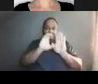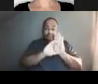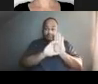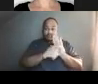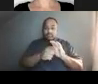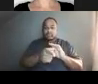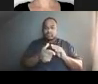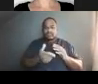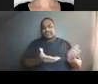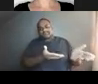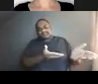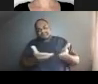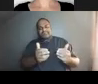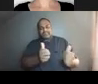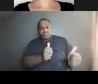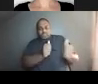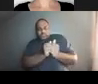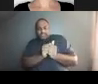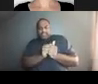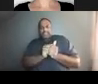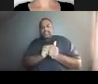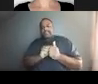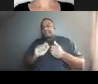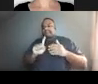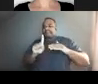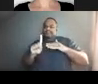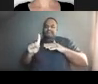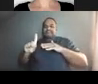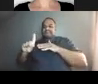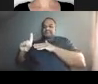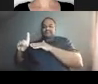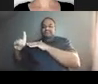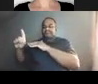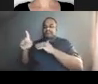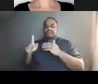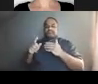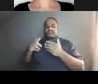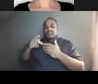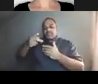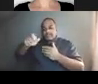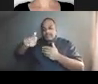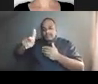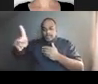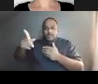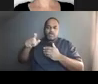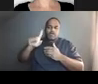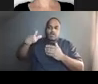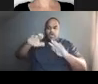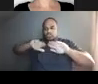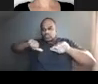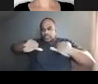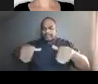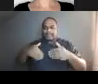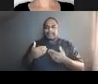him everywhere in the, for a walk in a park, to the swimming pool, to cafe,